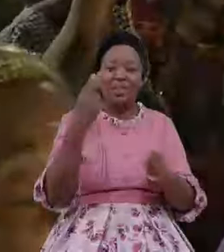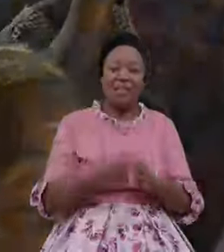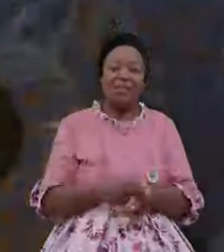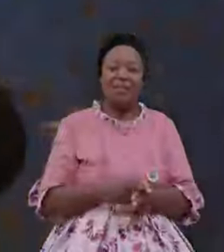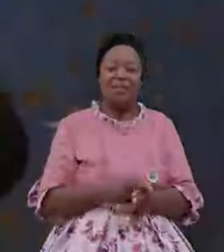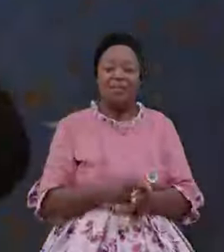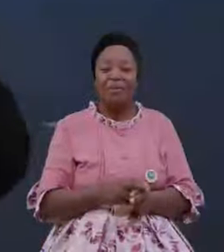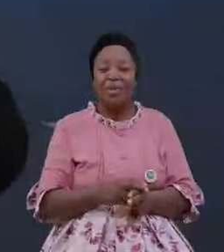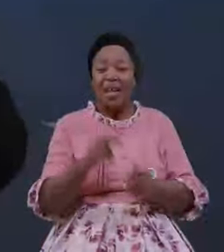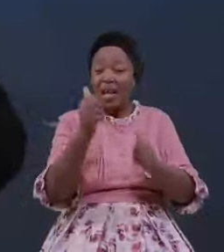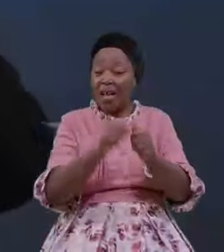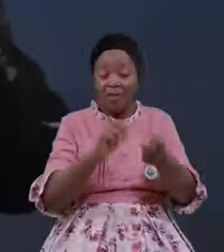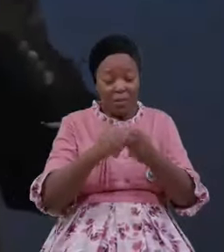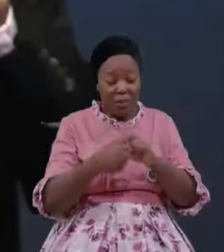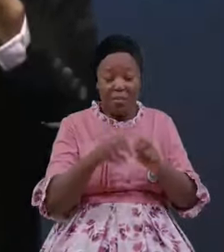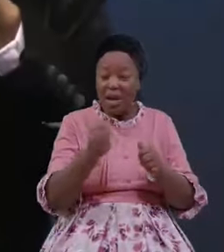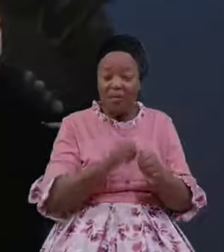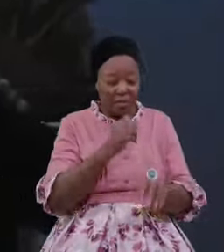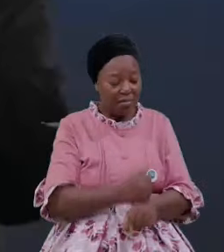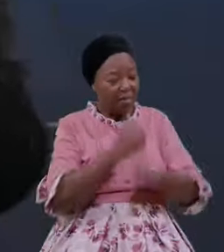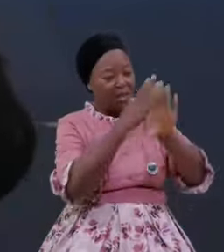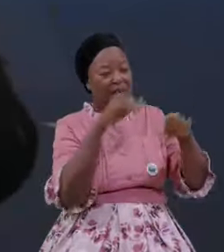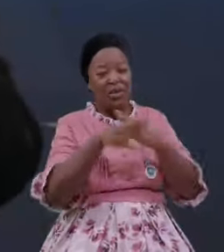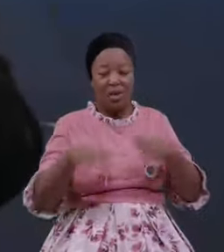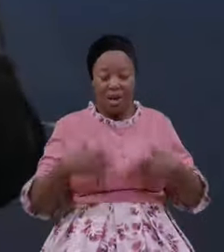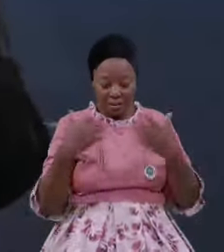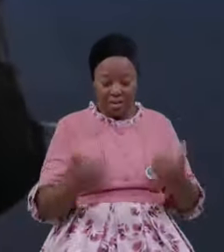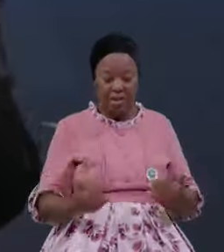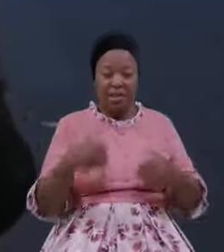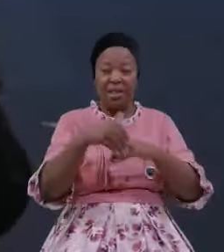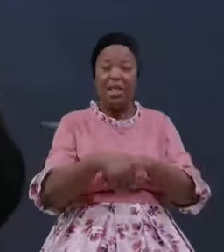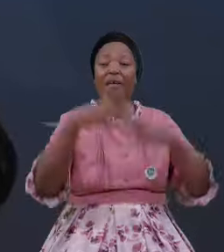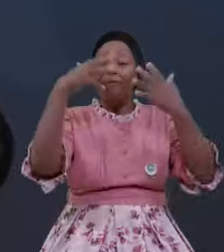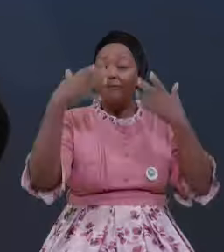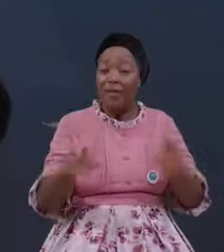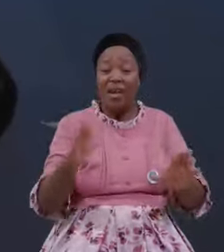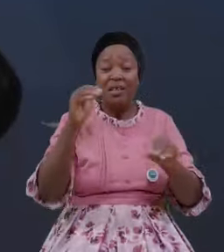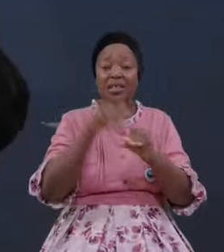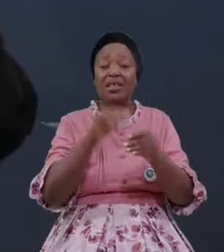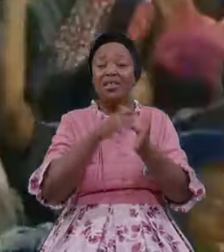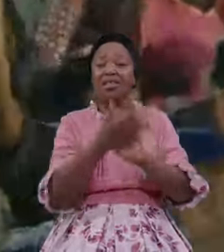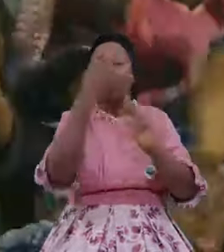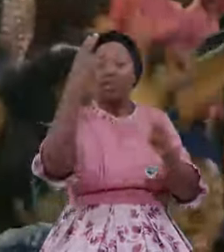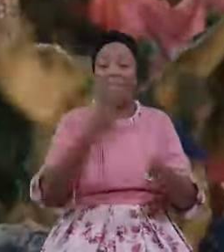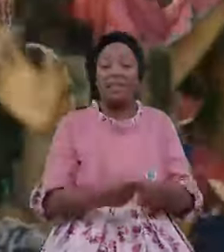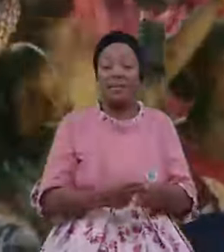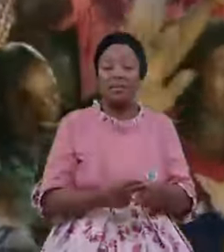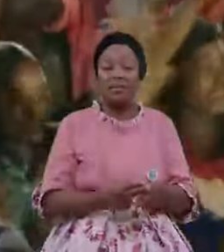Every problem, every mountain in your life tonight, finished in Jesus' name.